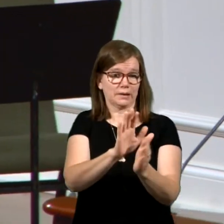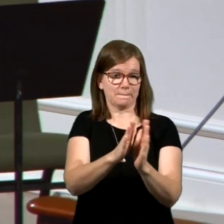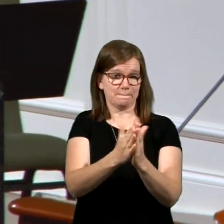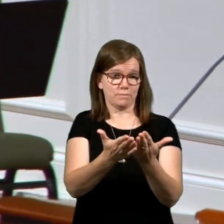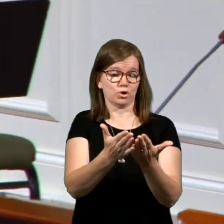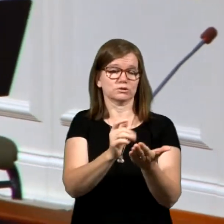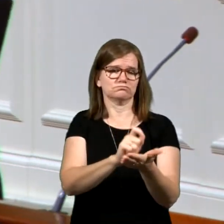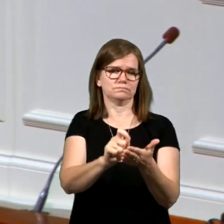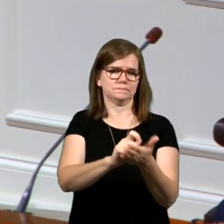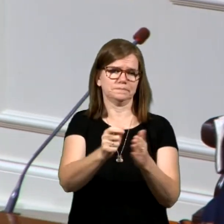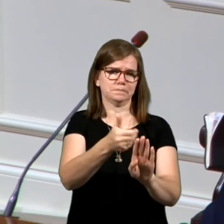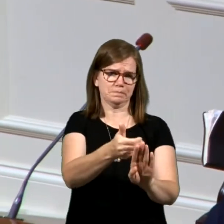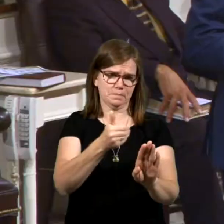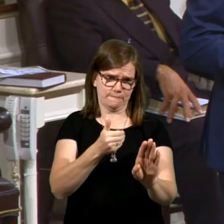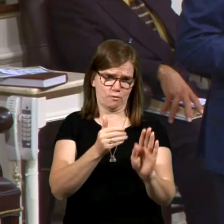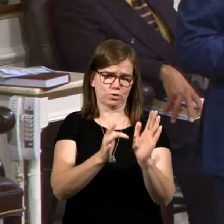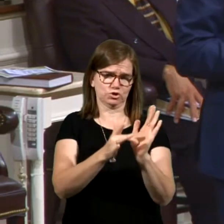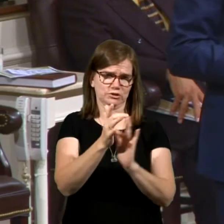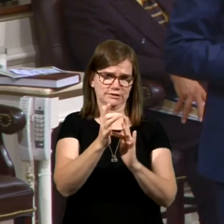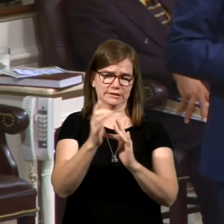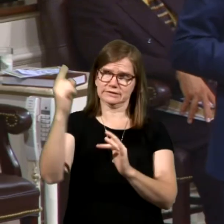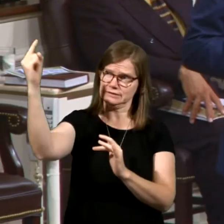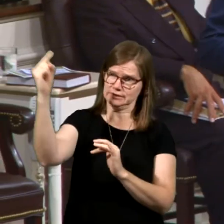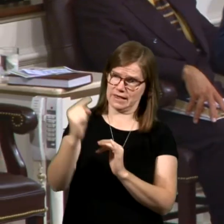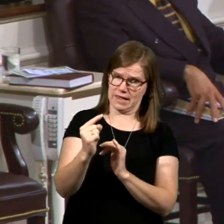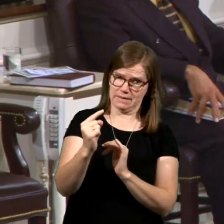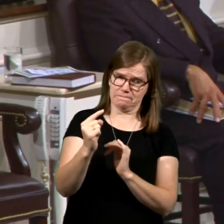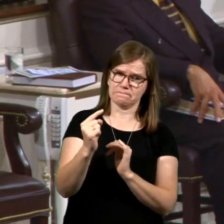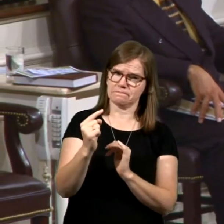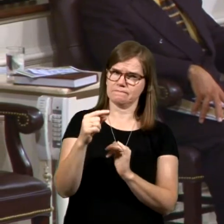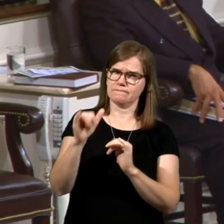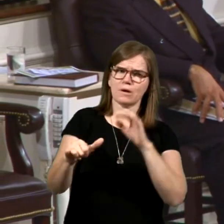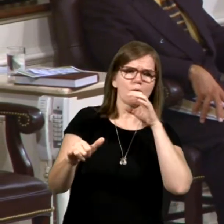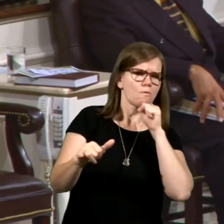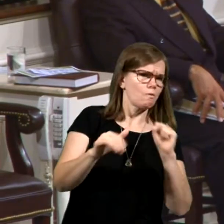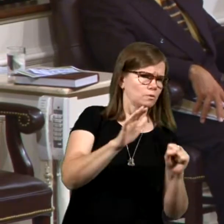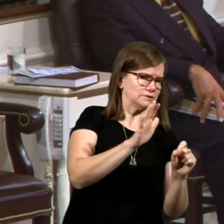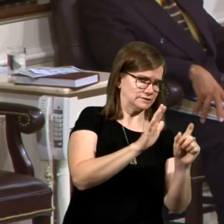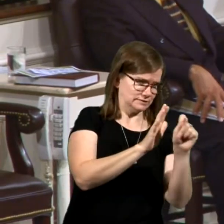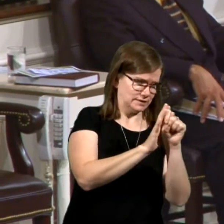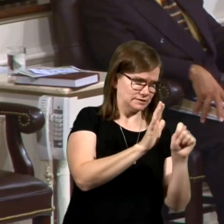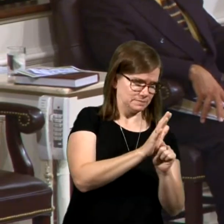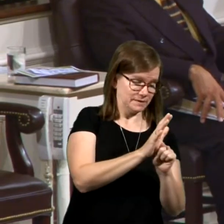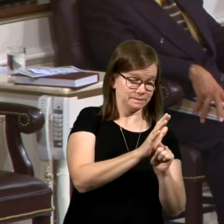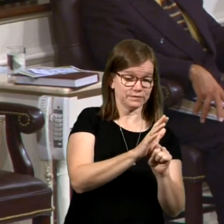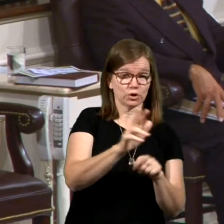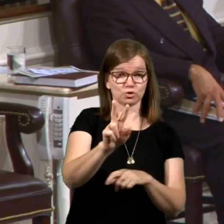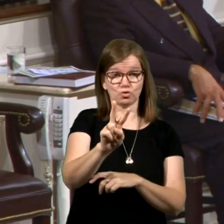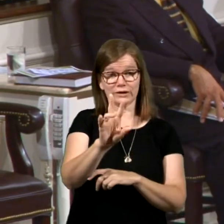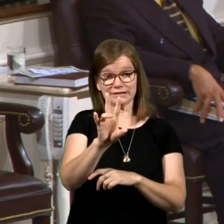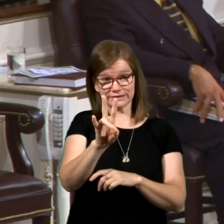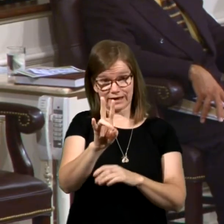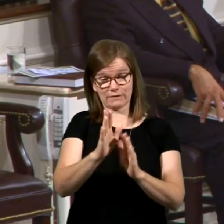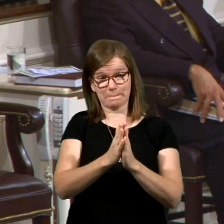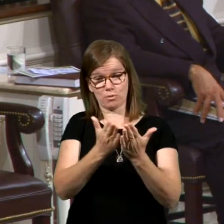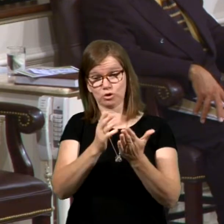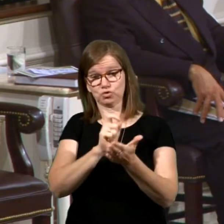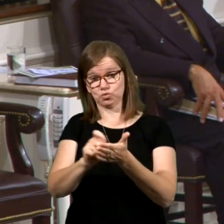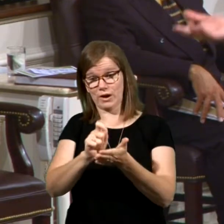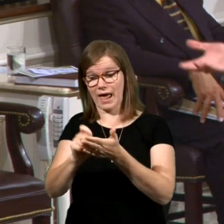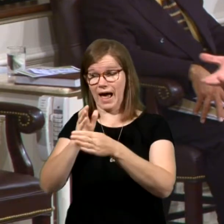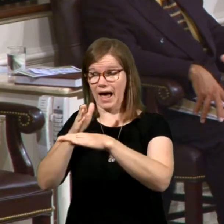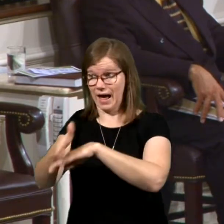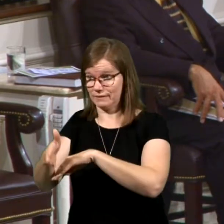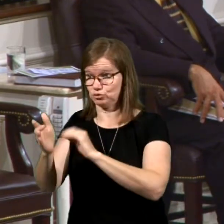Jesus came to the earth. That's the Old Testament. 27 books were written after Jesus went back to heaven.